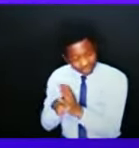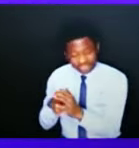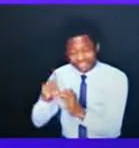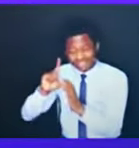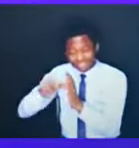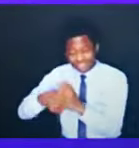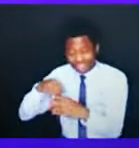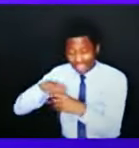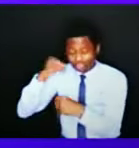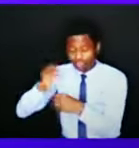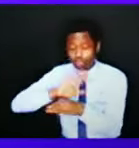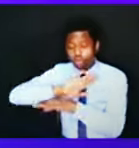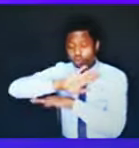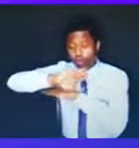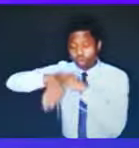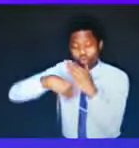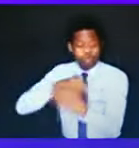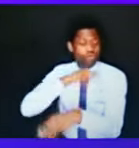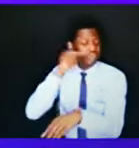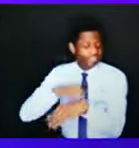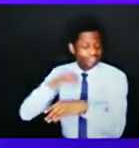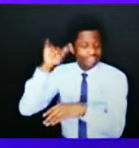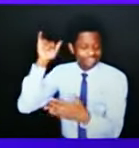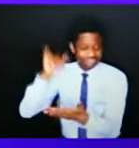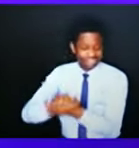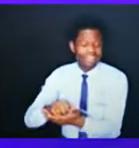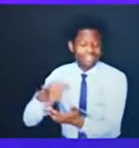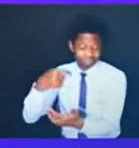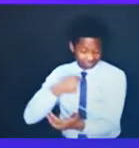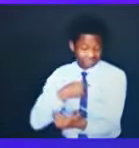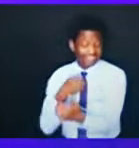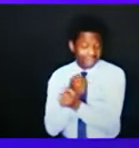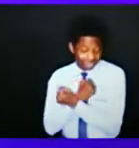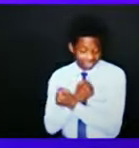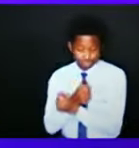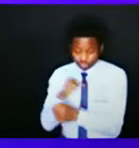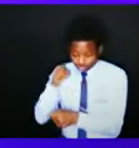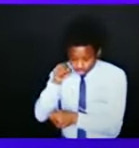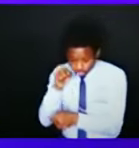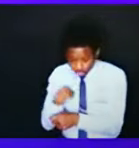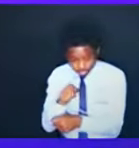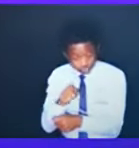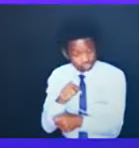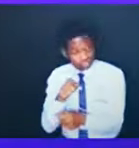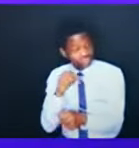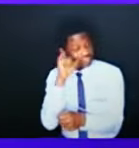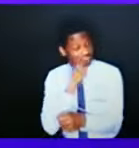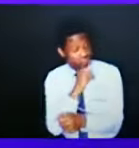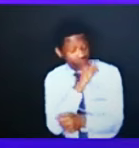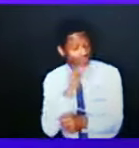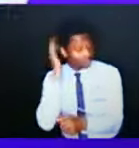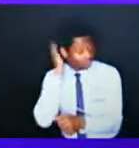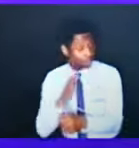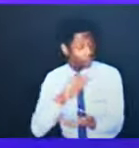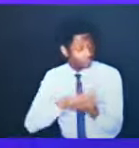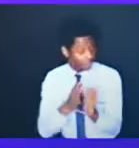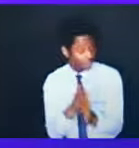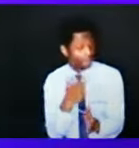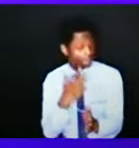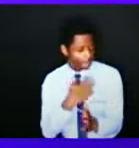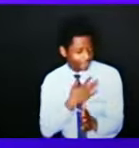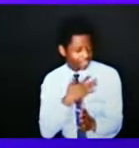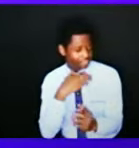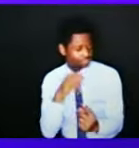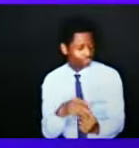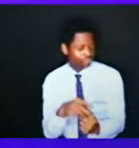love, you will be my treasured possessions. That is to say that the others